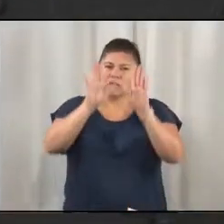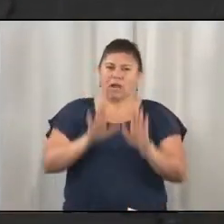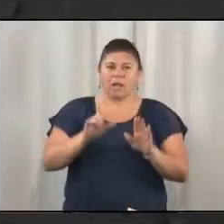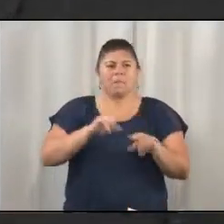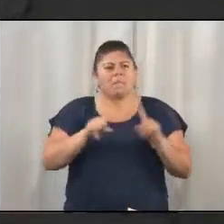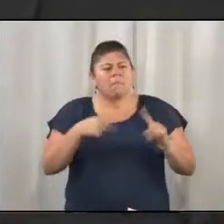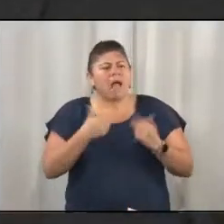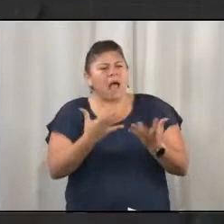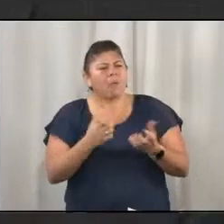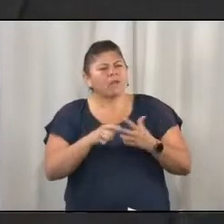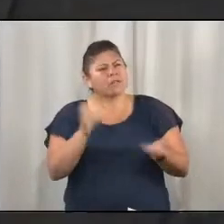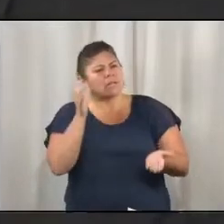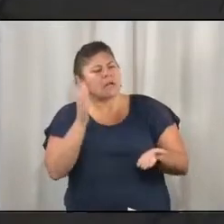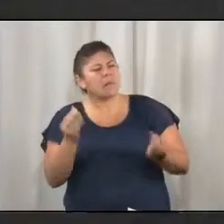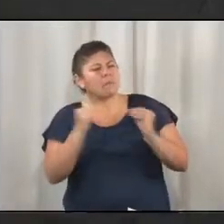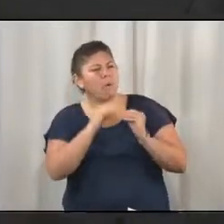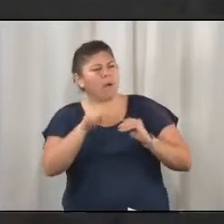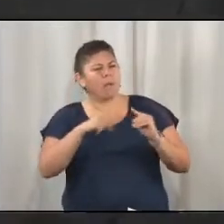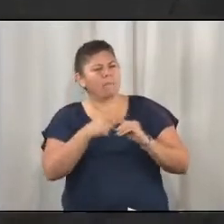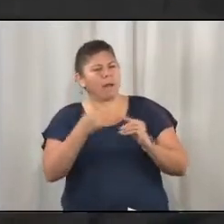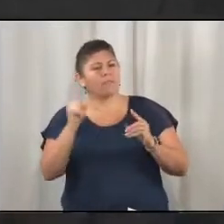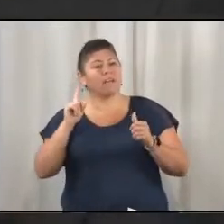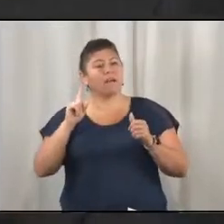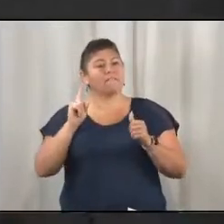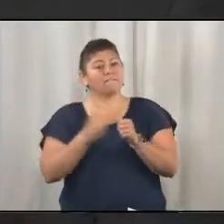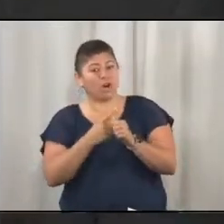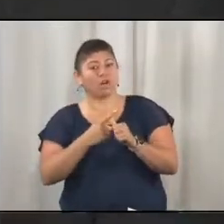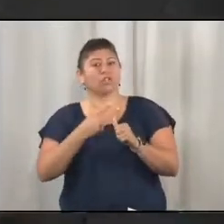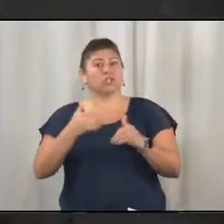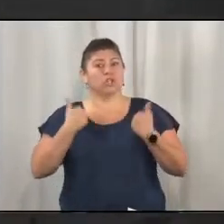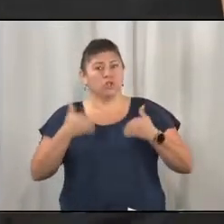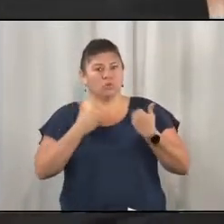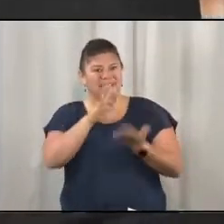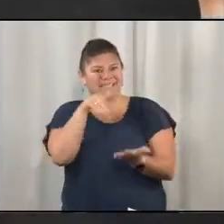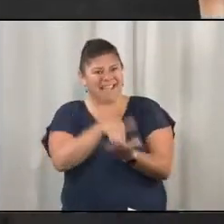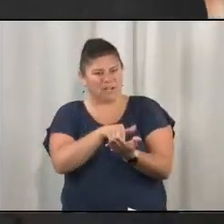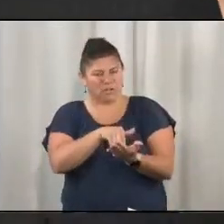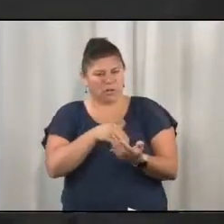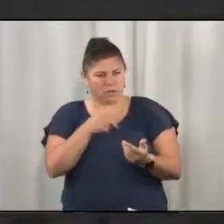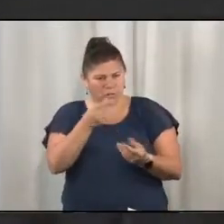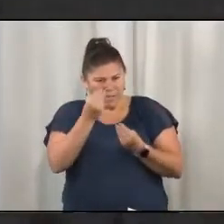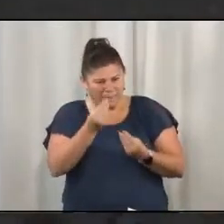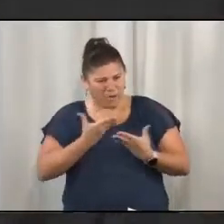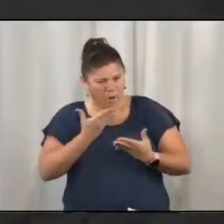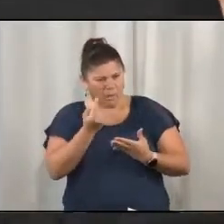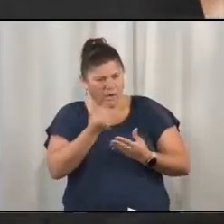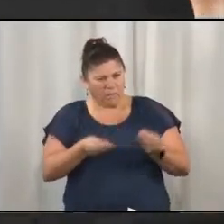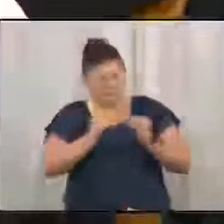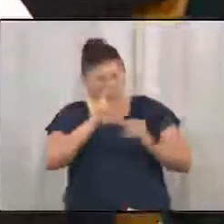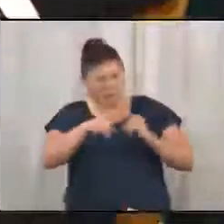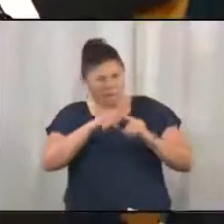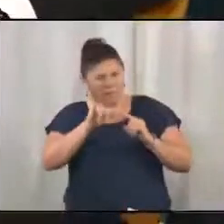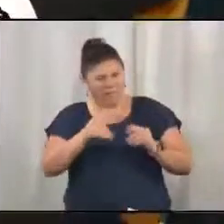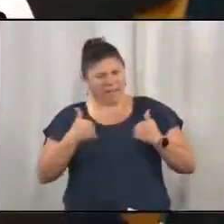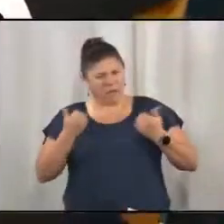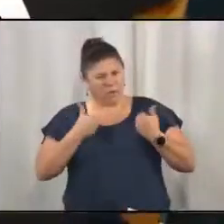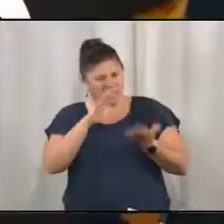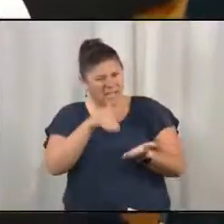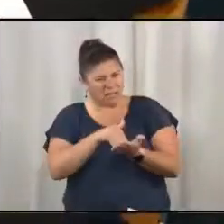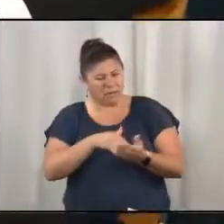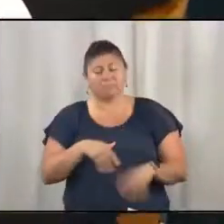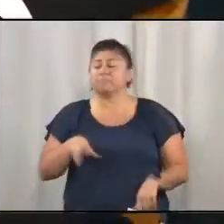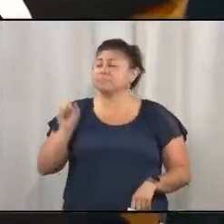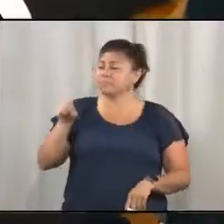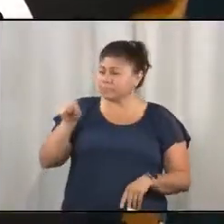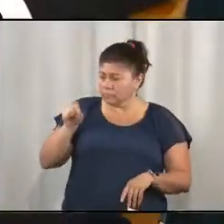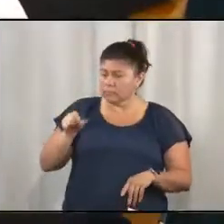the city's first youth shelter, youth navigation center. Can you tell me a little bit more about the need around a youth shelter? Yeah, so what